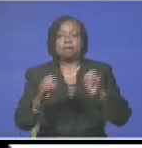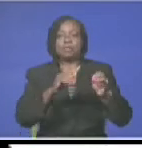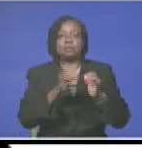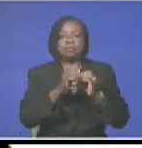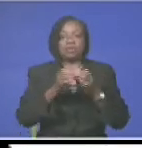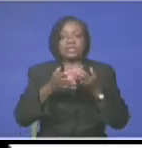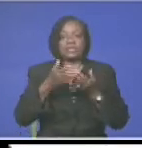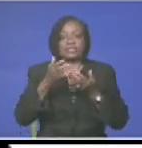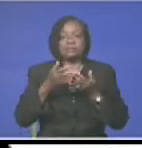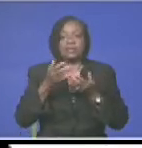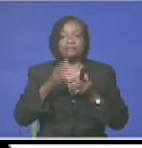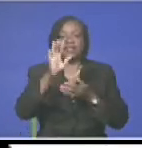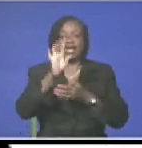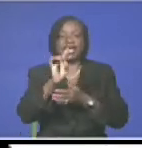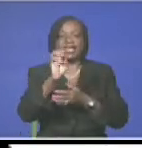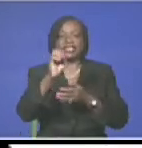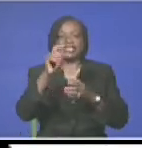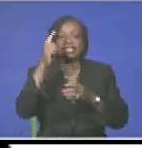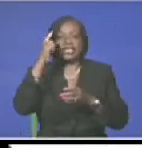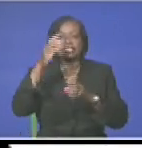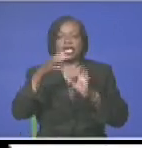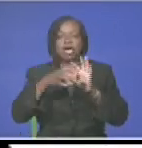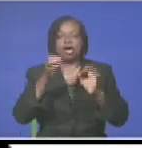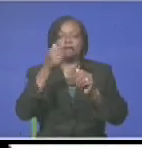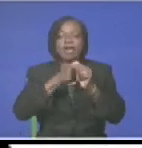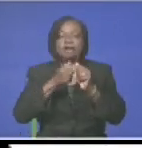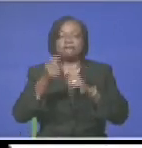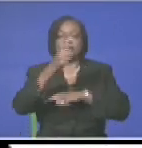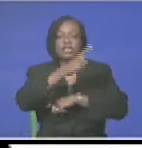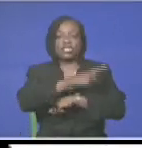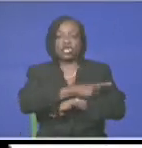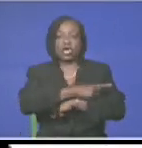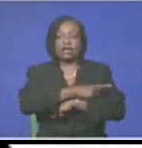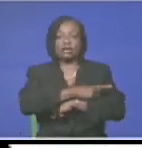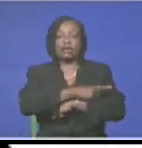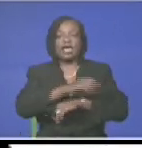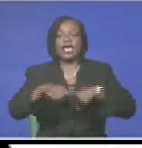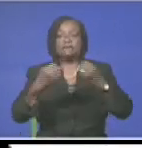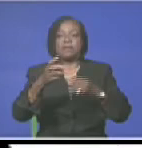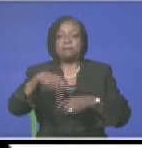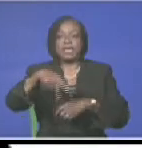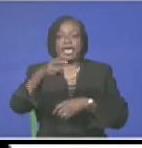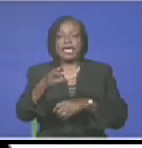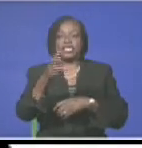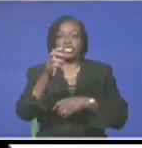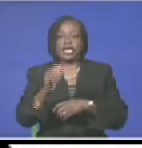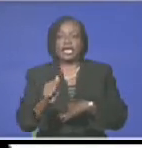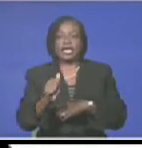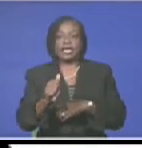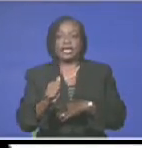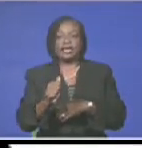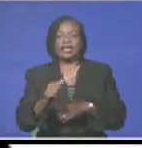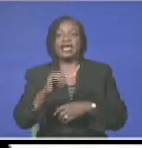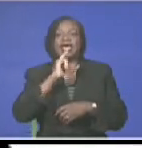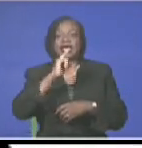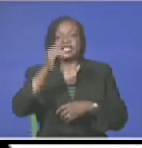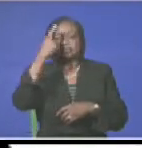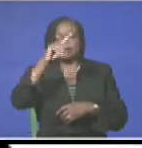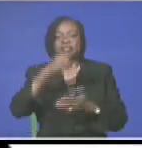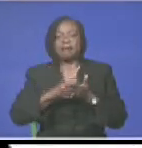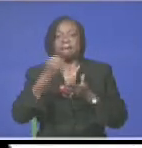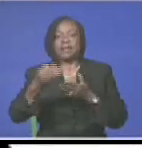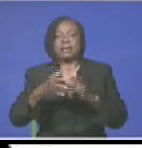simply, 80 cents of every dollar allocated to the PHA is consigned to the payment of